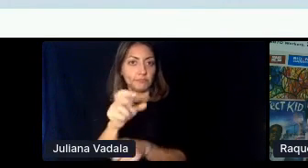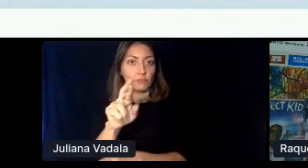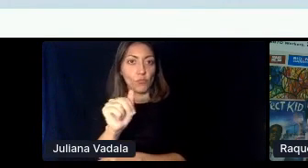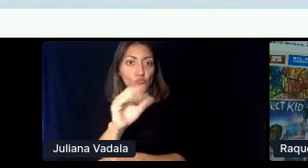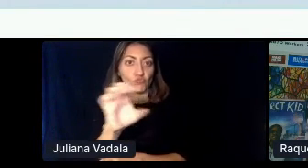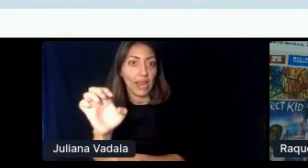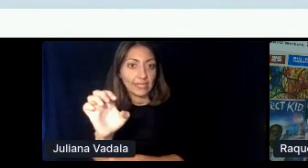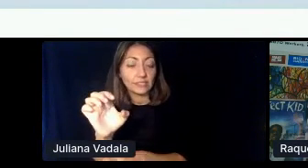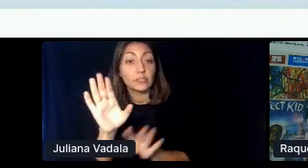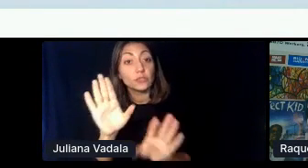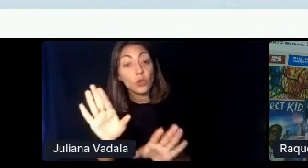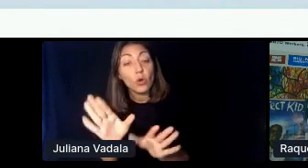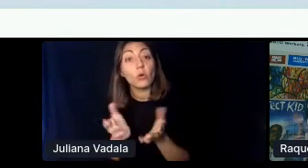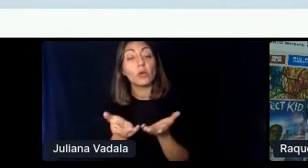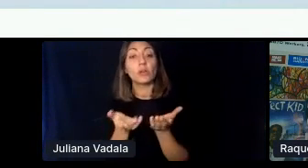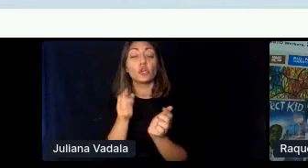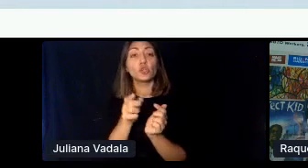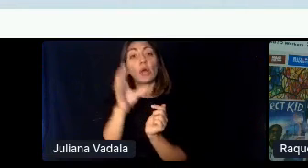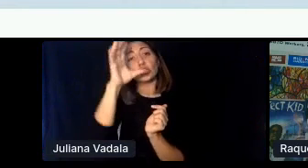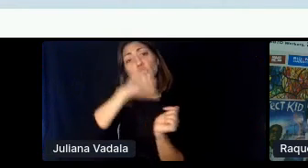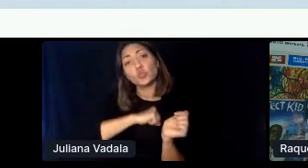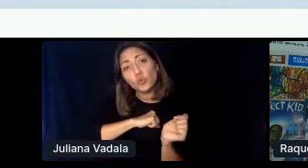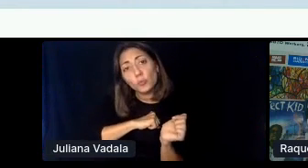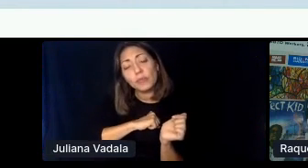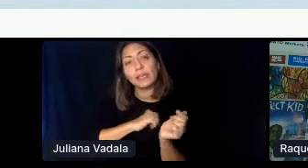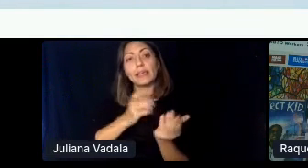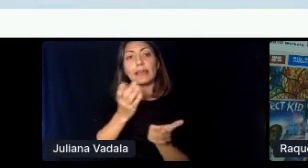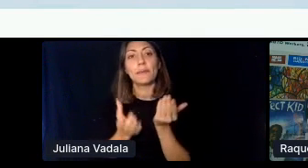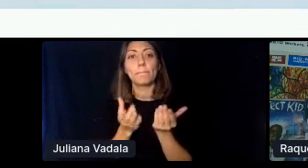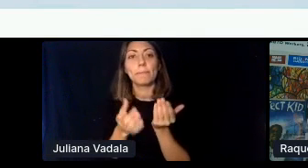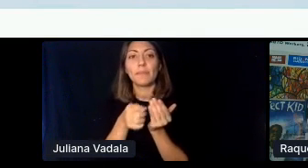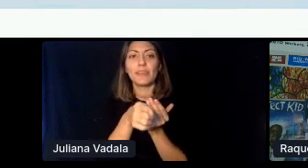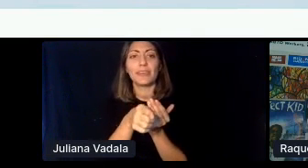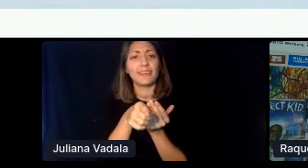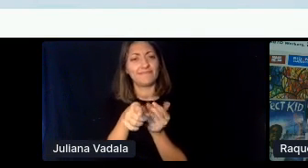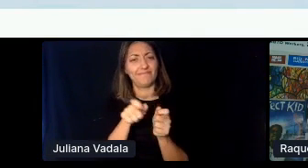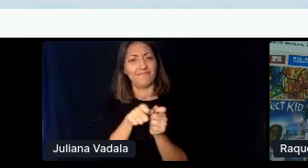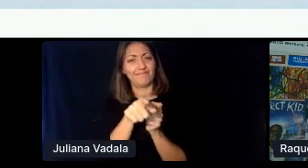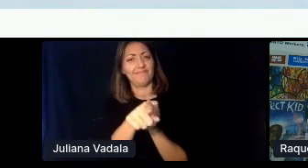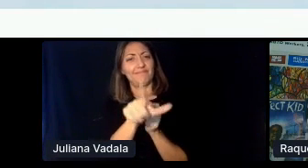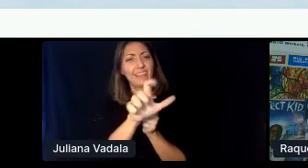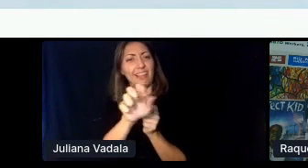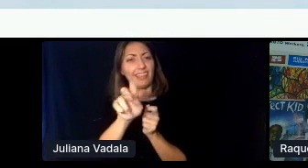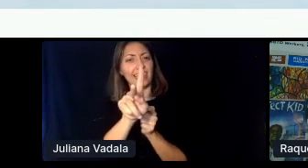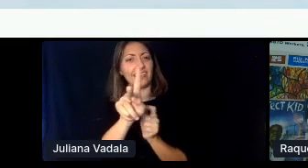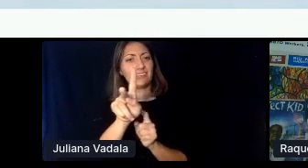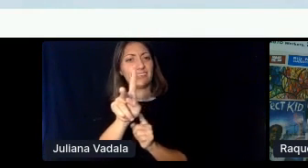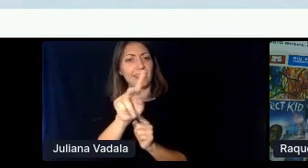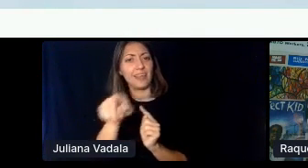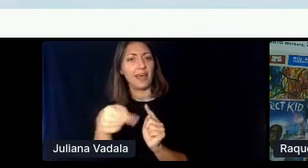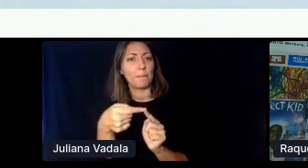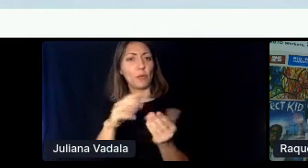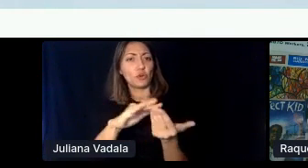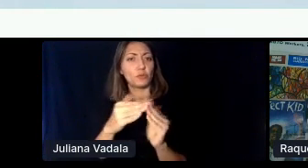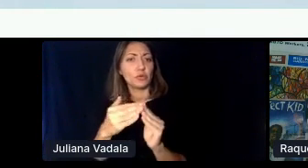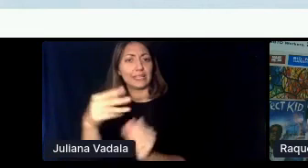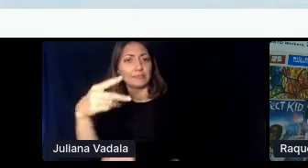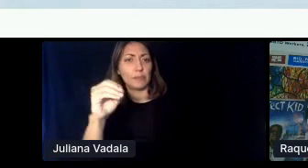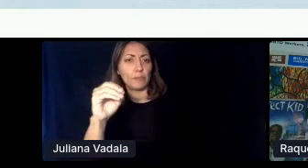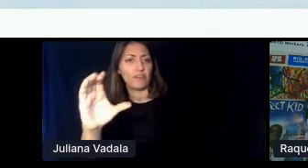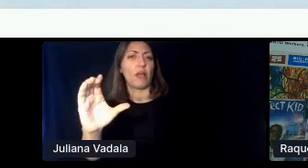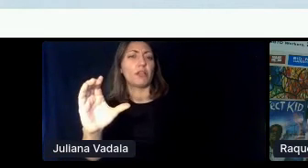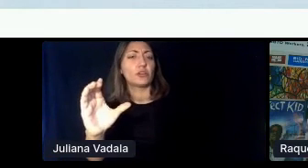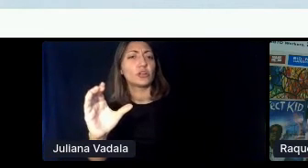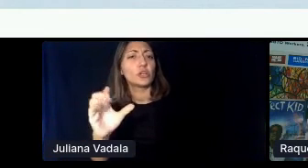platforms would benefit communities of color, but it's worth being skeptical about this choice if it's based on an assumption rather than on something the